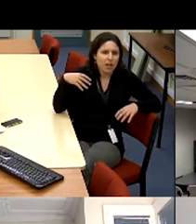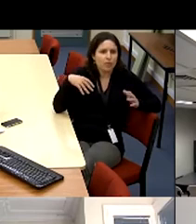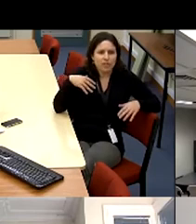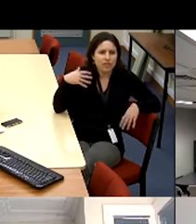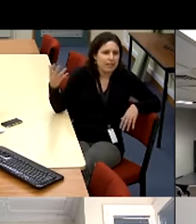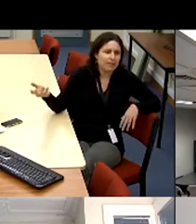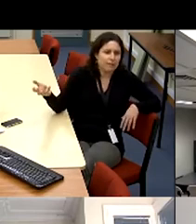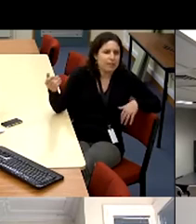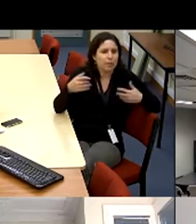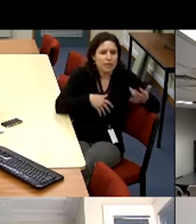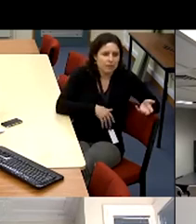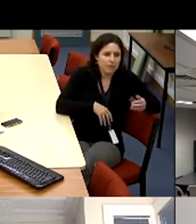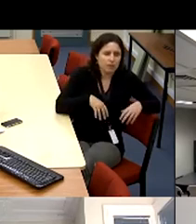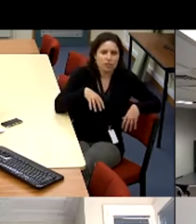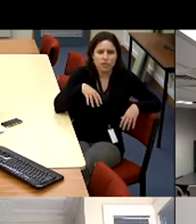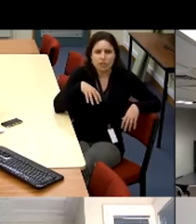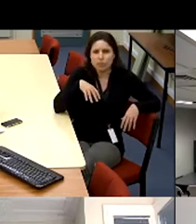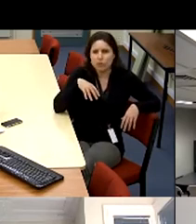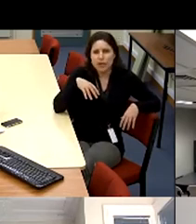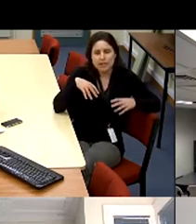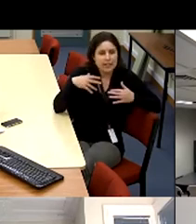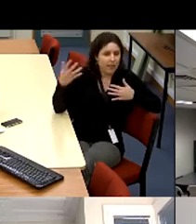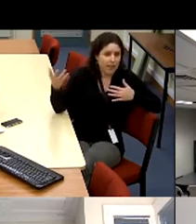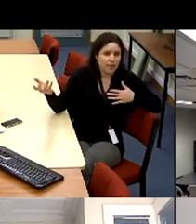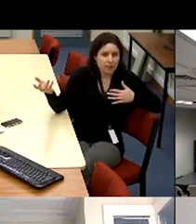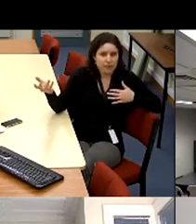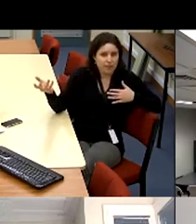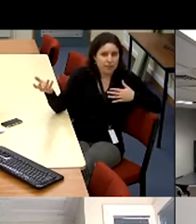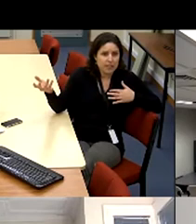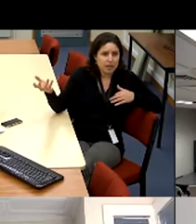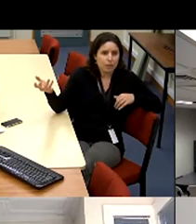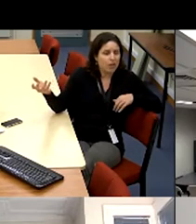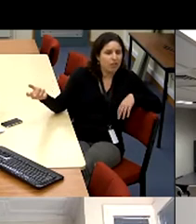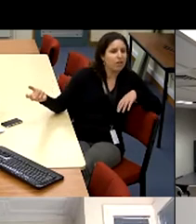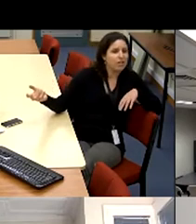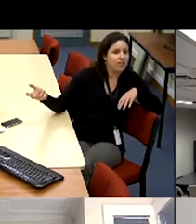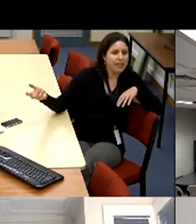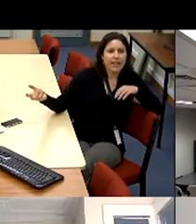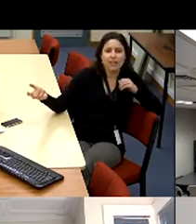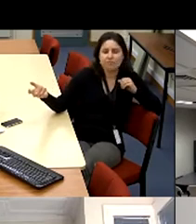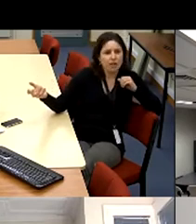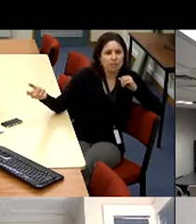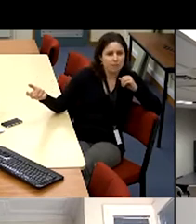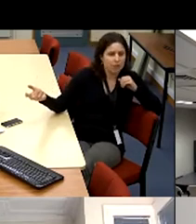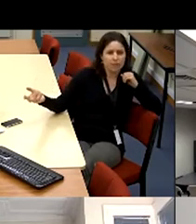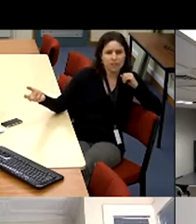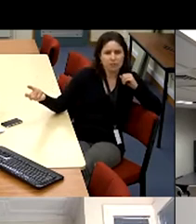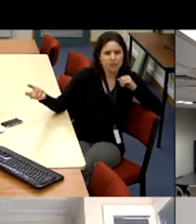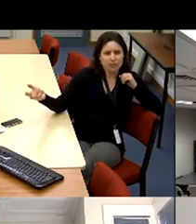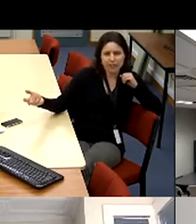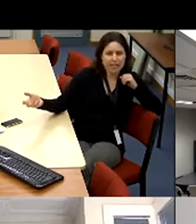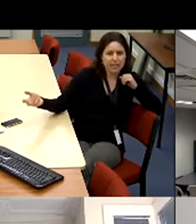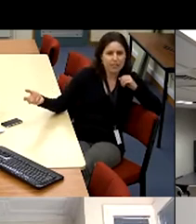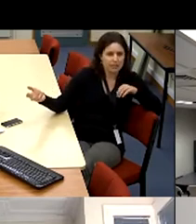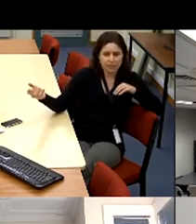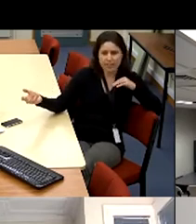actually in order to get funding or to get the scholarship or to get the health services, why not? If I can, I'm from a refugee